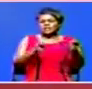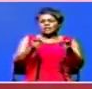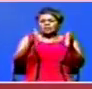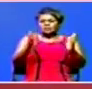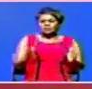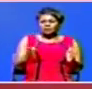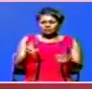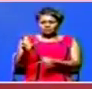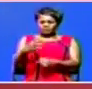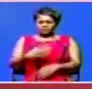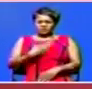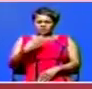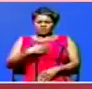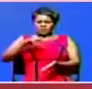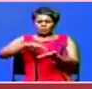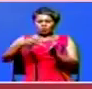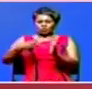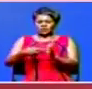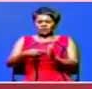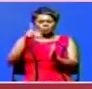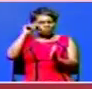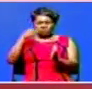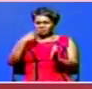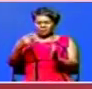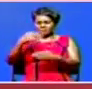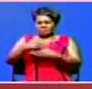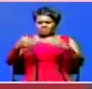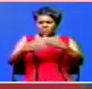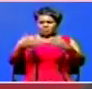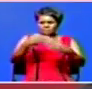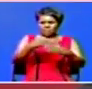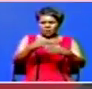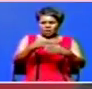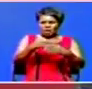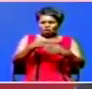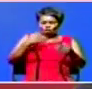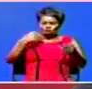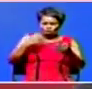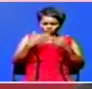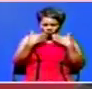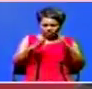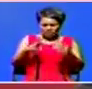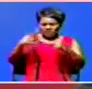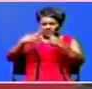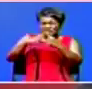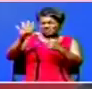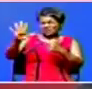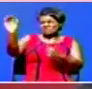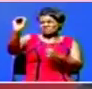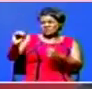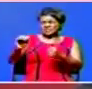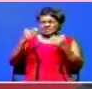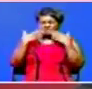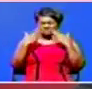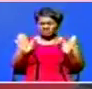a tour of the project in Changamwe in Mombasa, said the construction was in its penultimate stages with 95% of the entire project